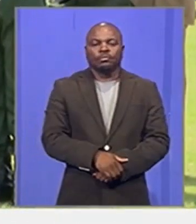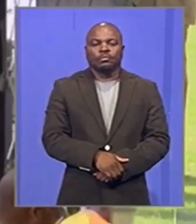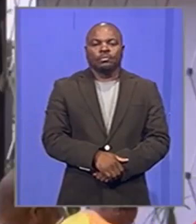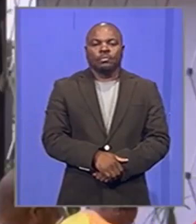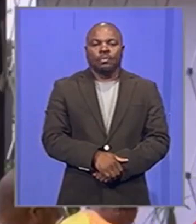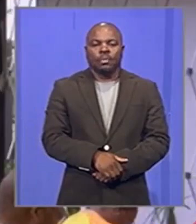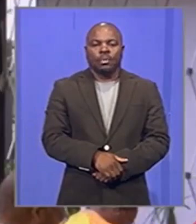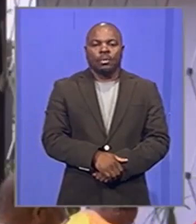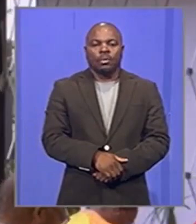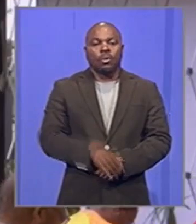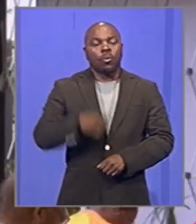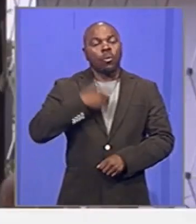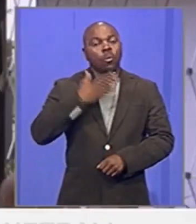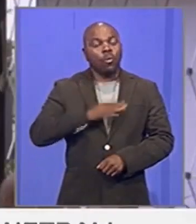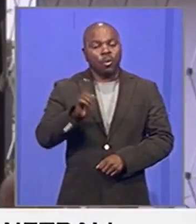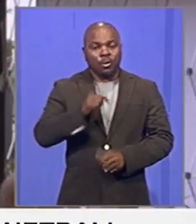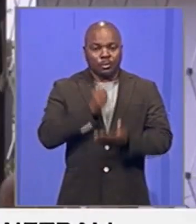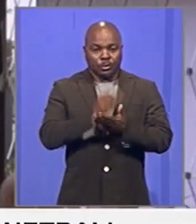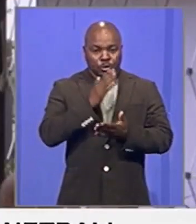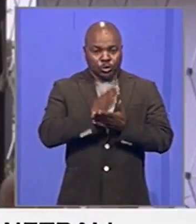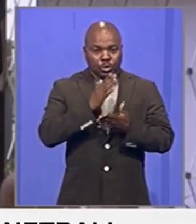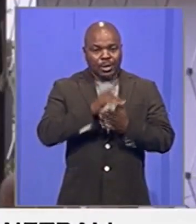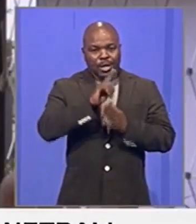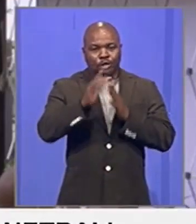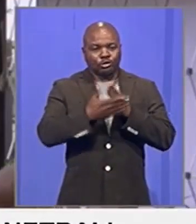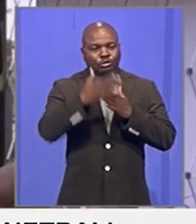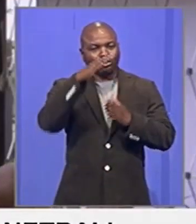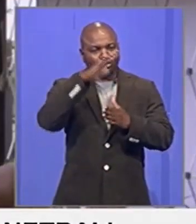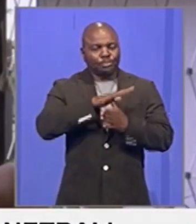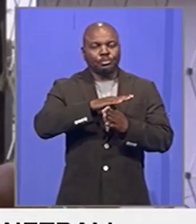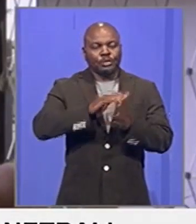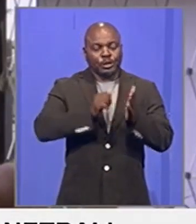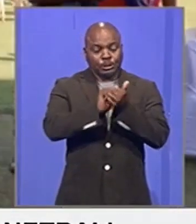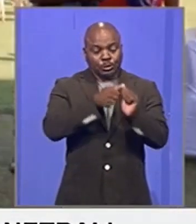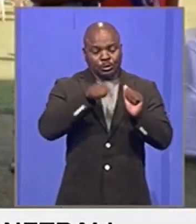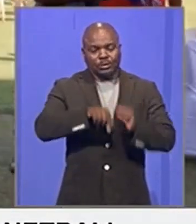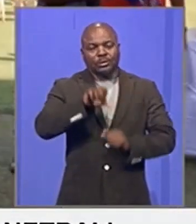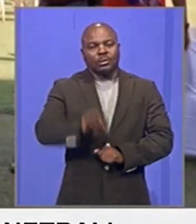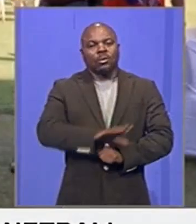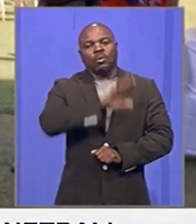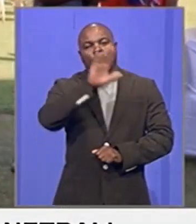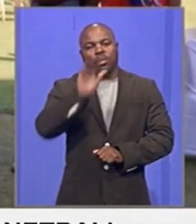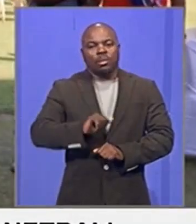We want to make sure that it becomes the #1 sport in the country.